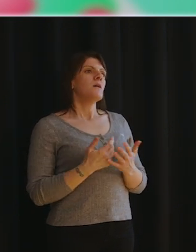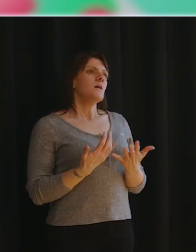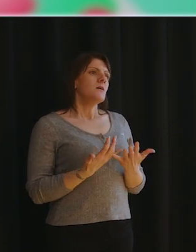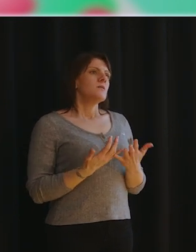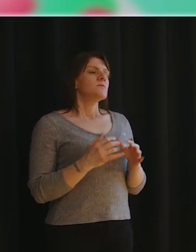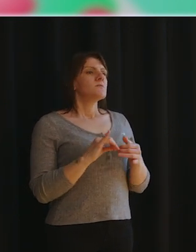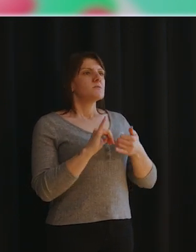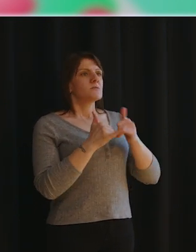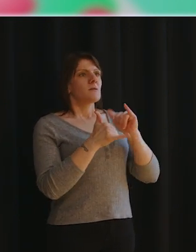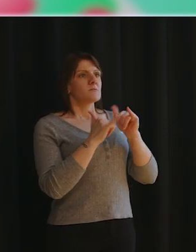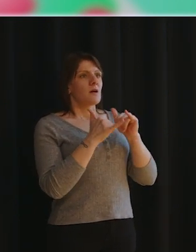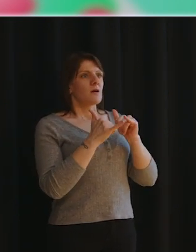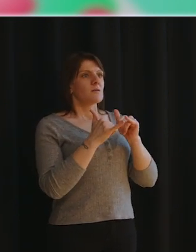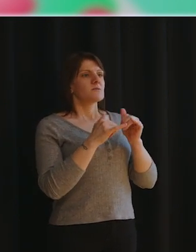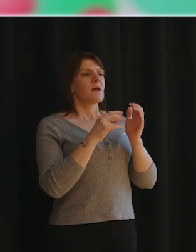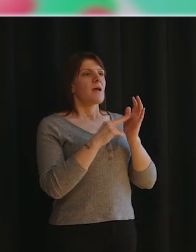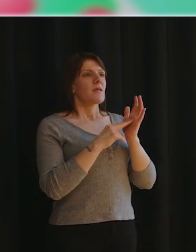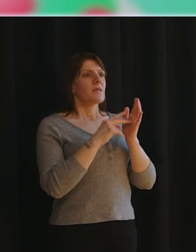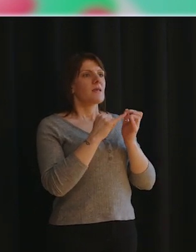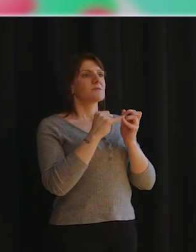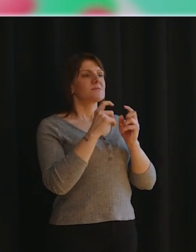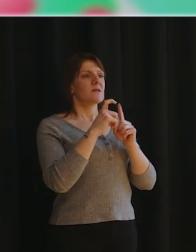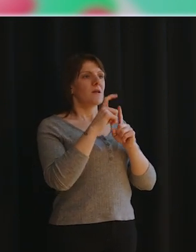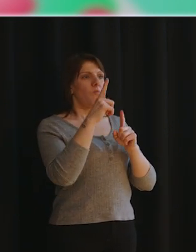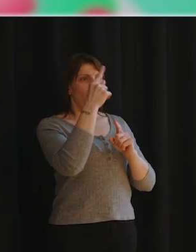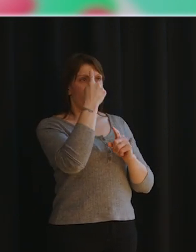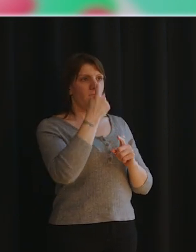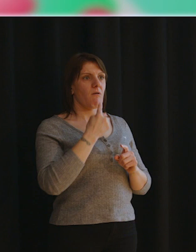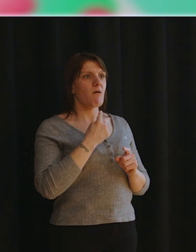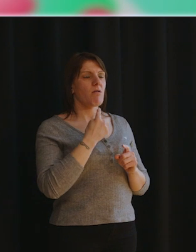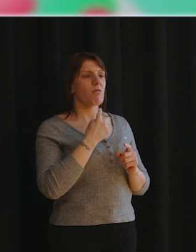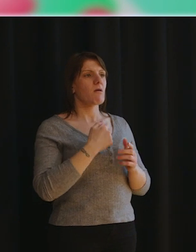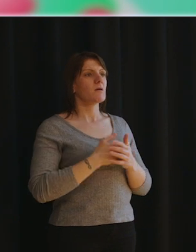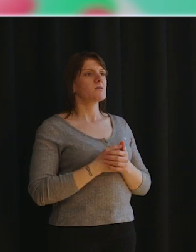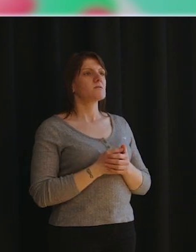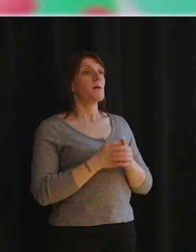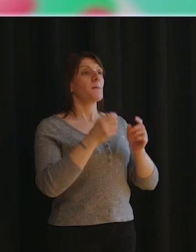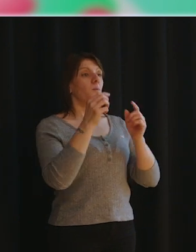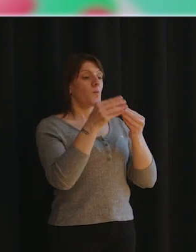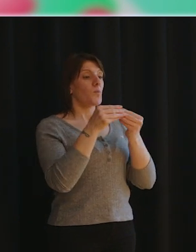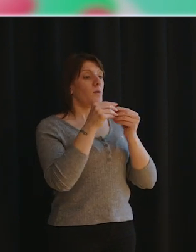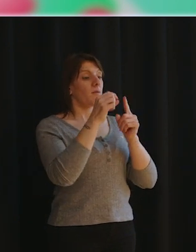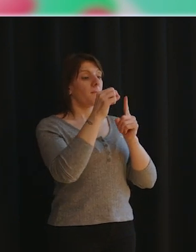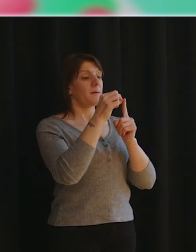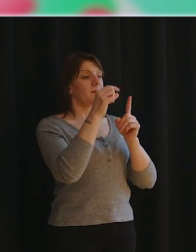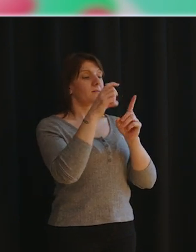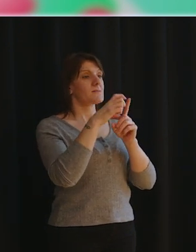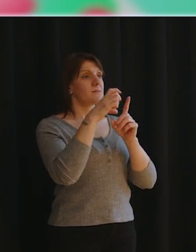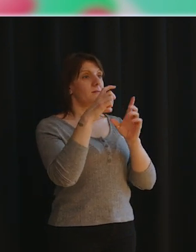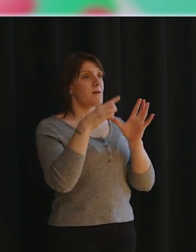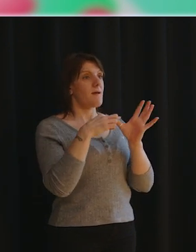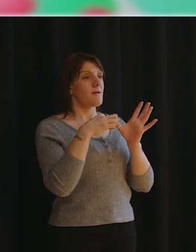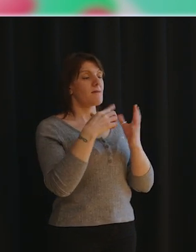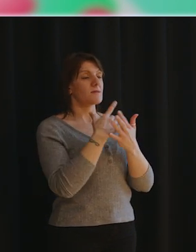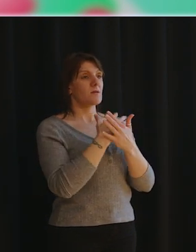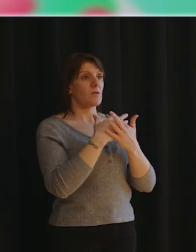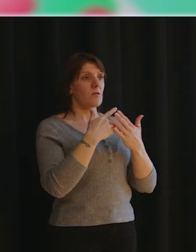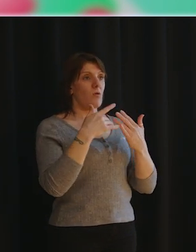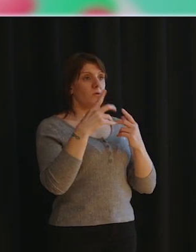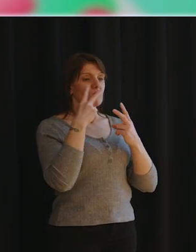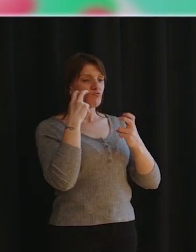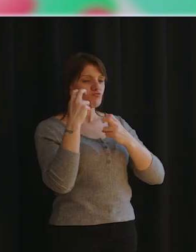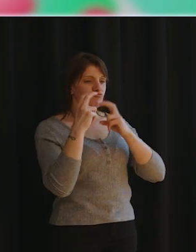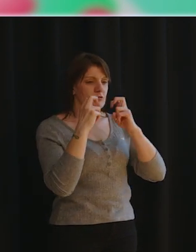an ASD profile. With PDA, a lot of the research has